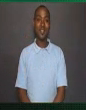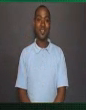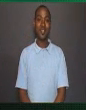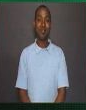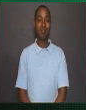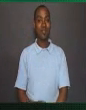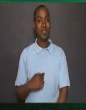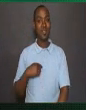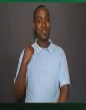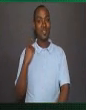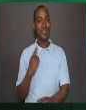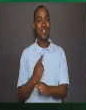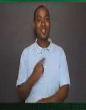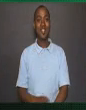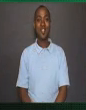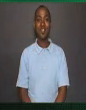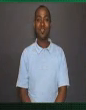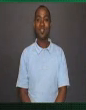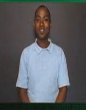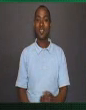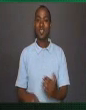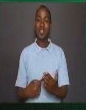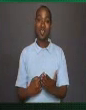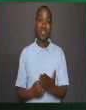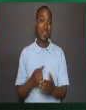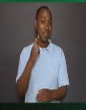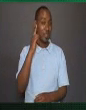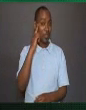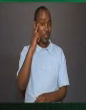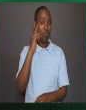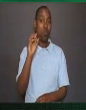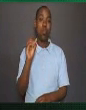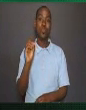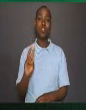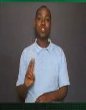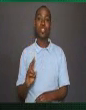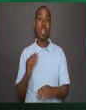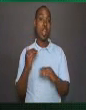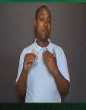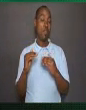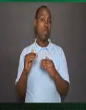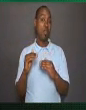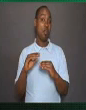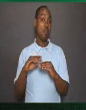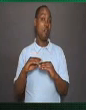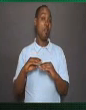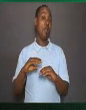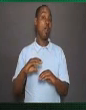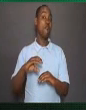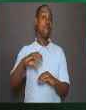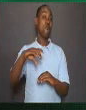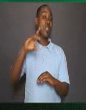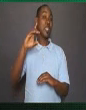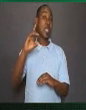I am sure you noticed that oxygen levels are higher in